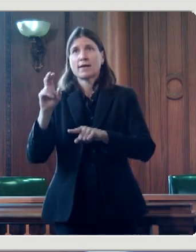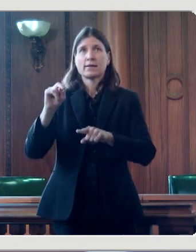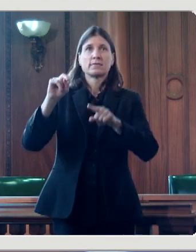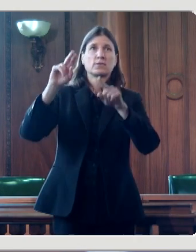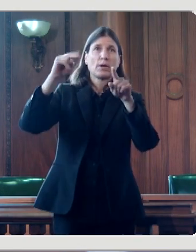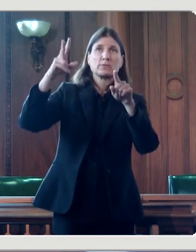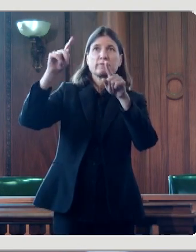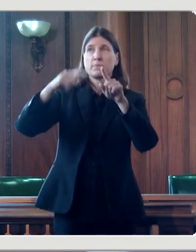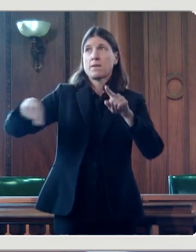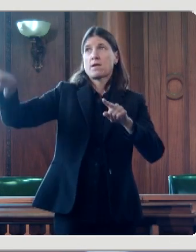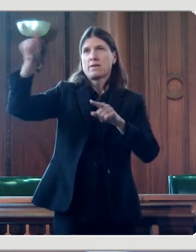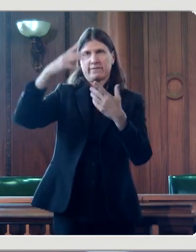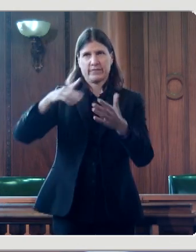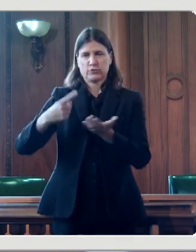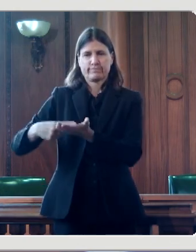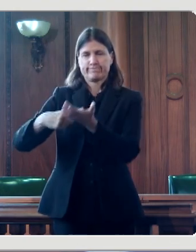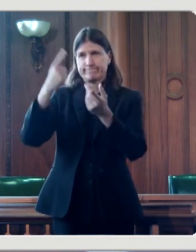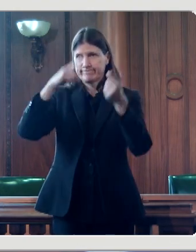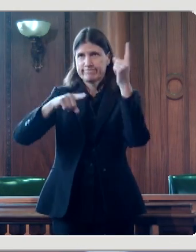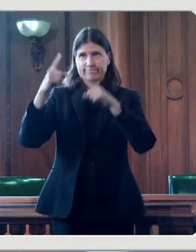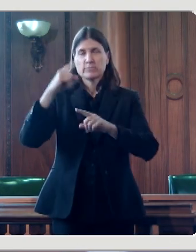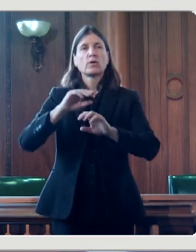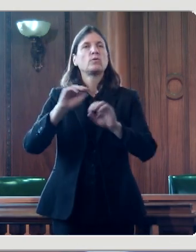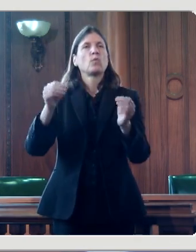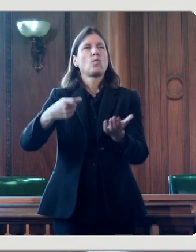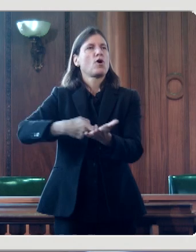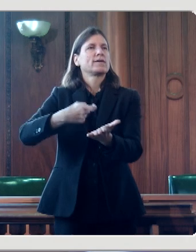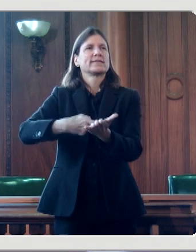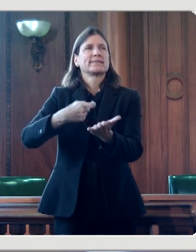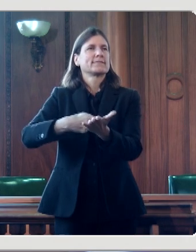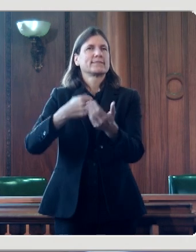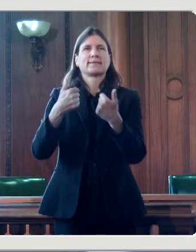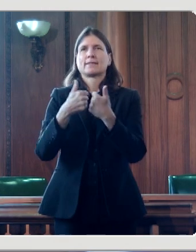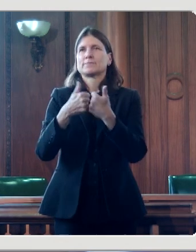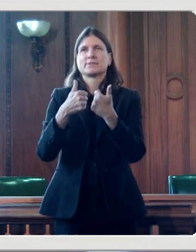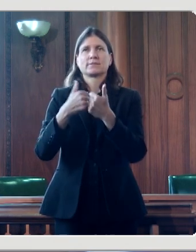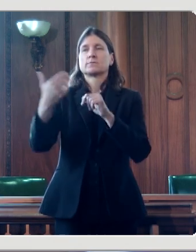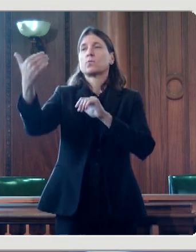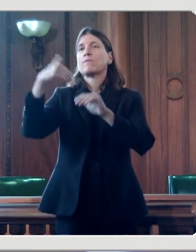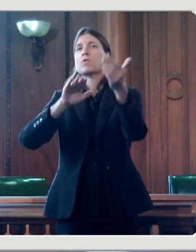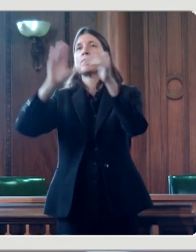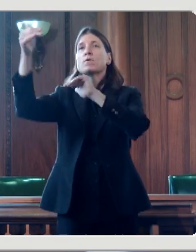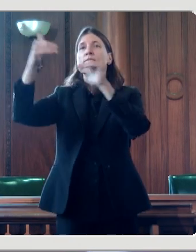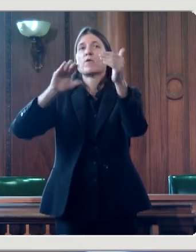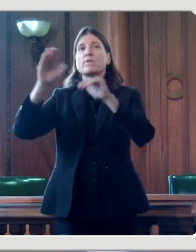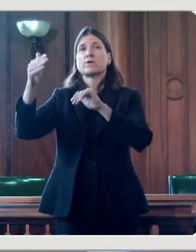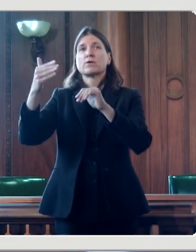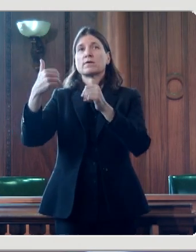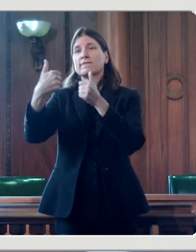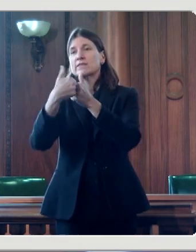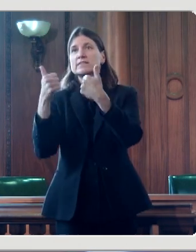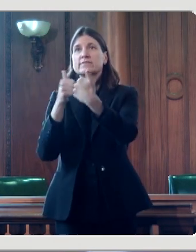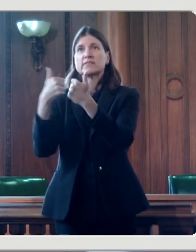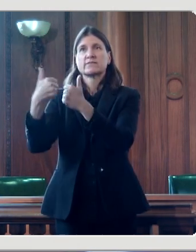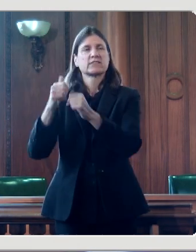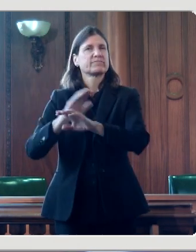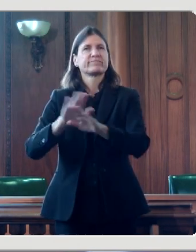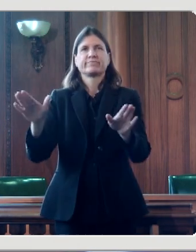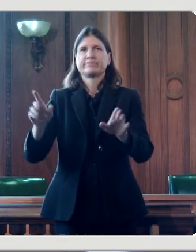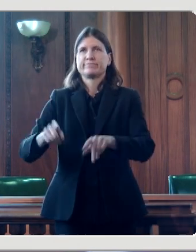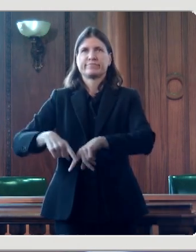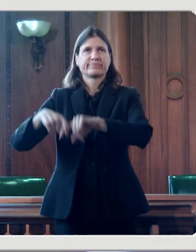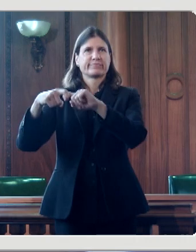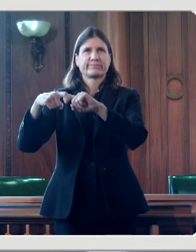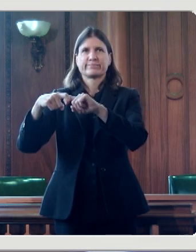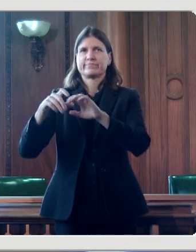down 5 COVID-19 in his division. He'll give you some updates on the federal